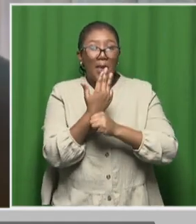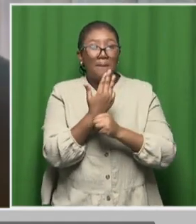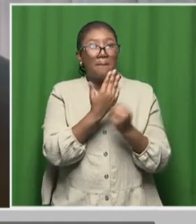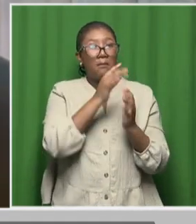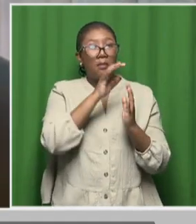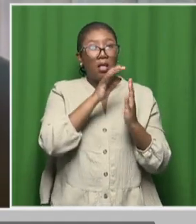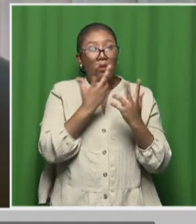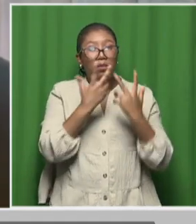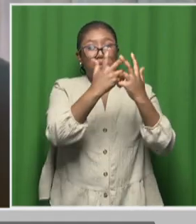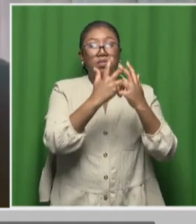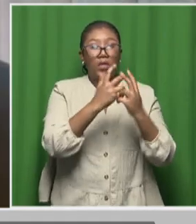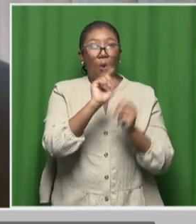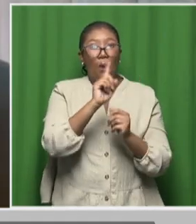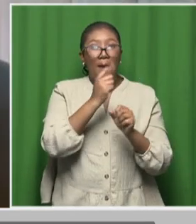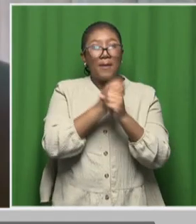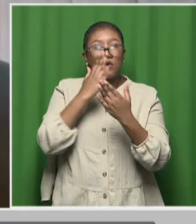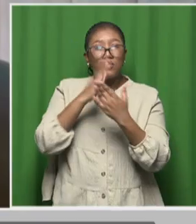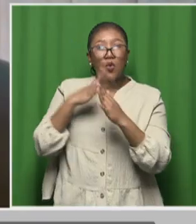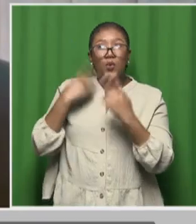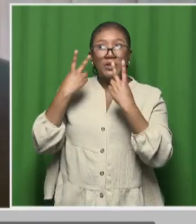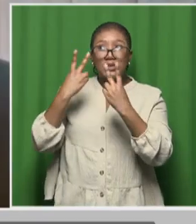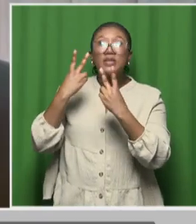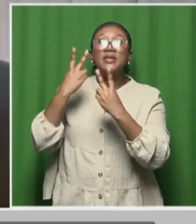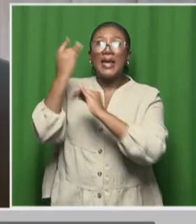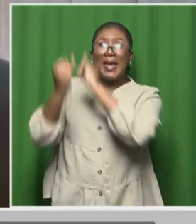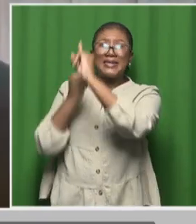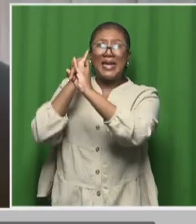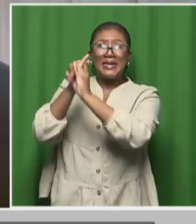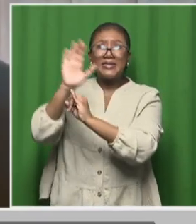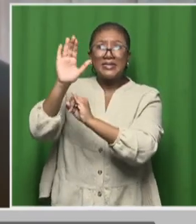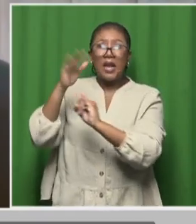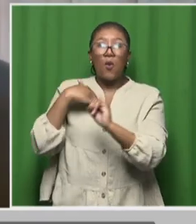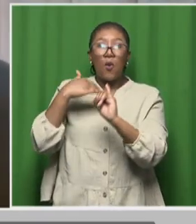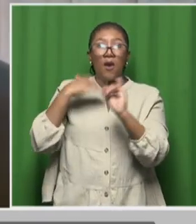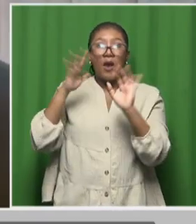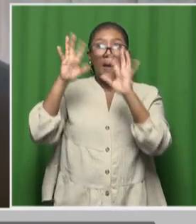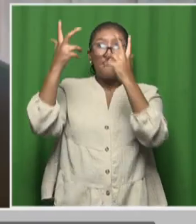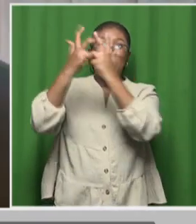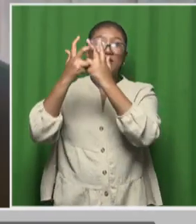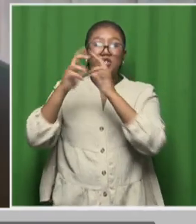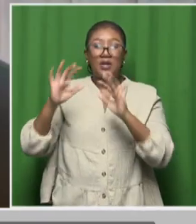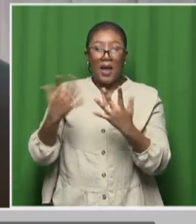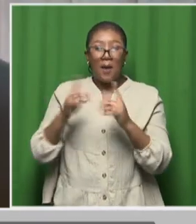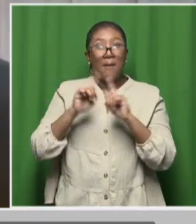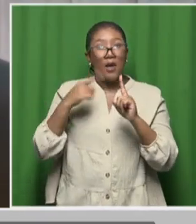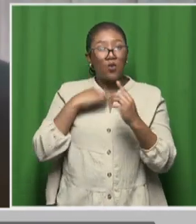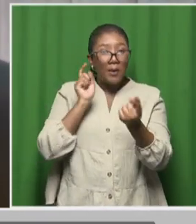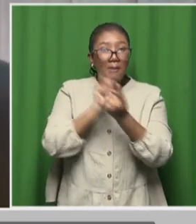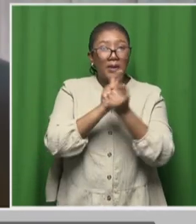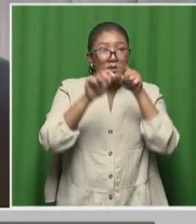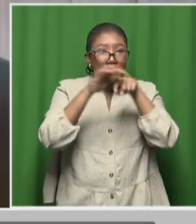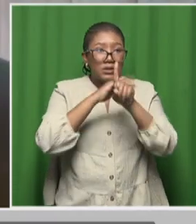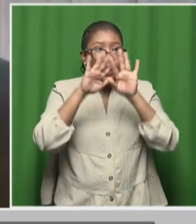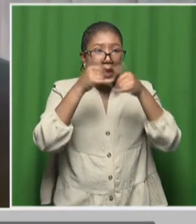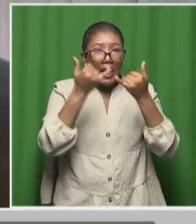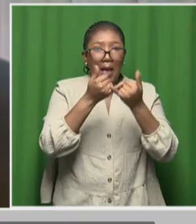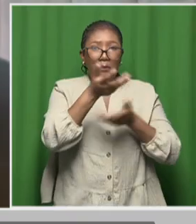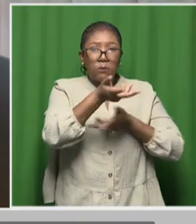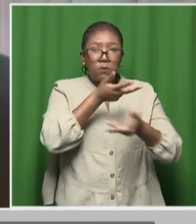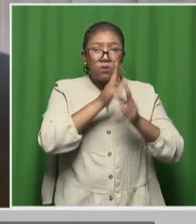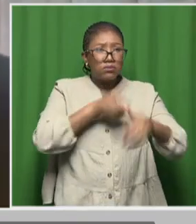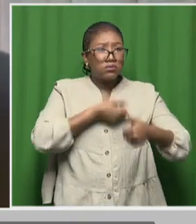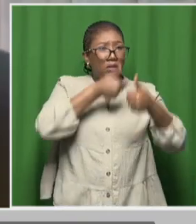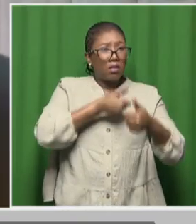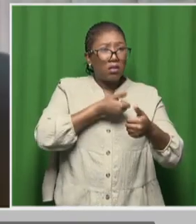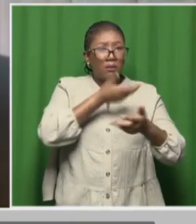looking to enter into the data science industry, right? And what we do is we go out to companies, we speak to companies, and see what kind of what